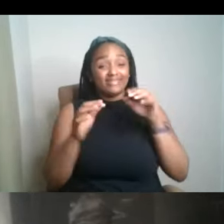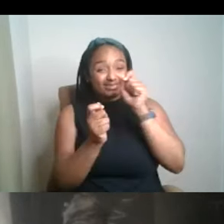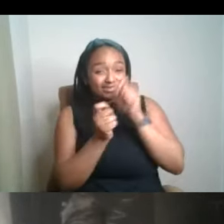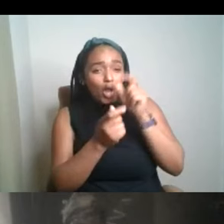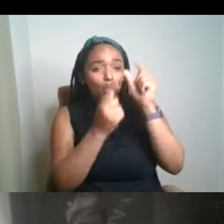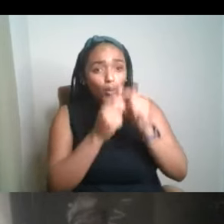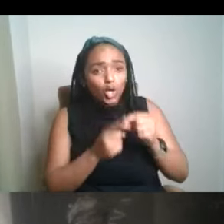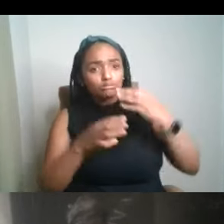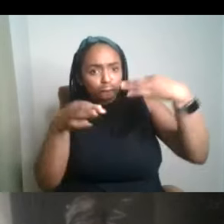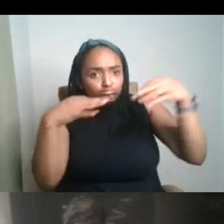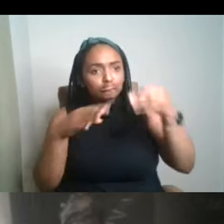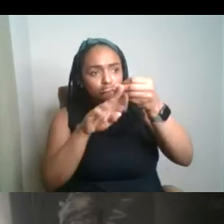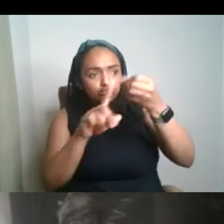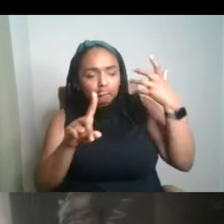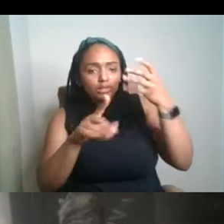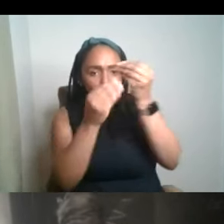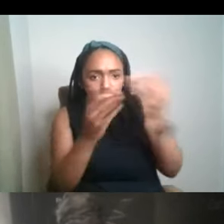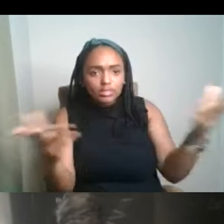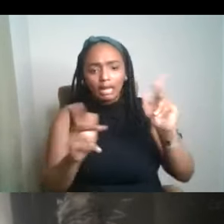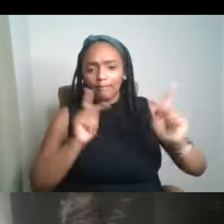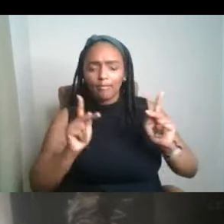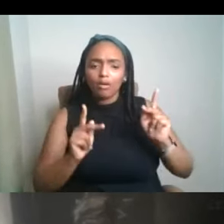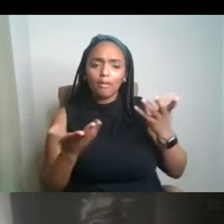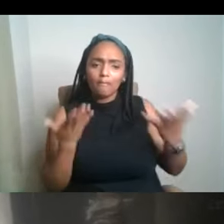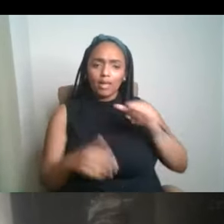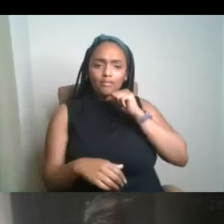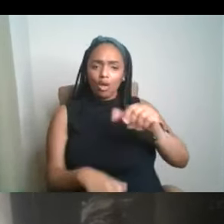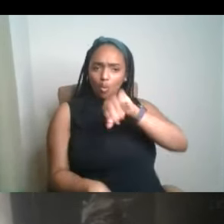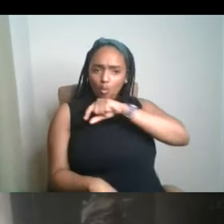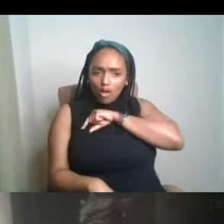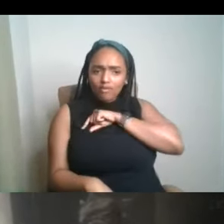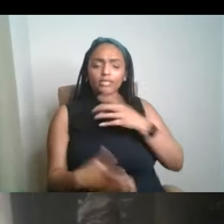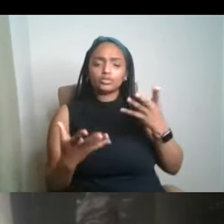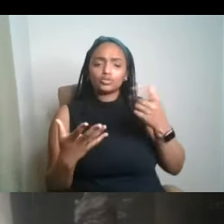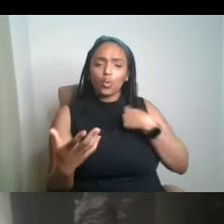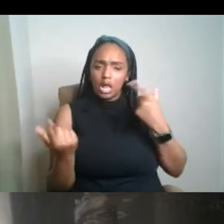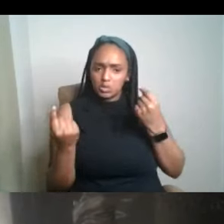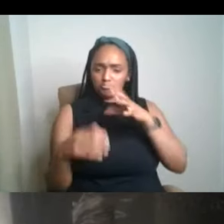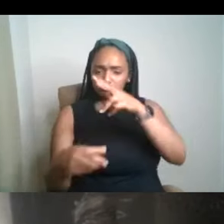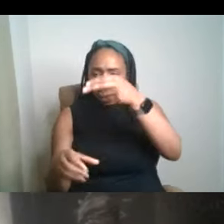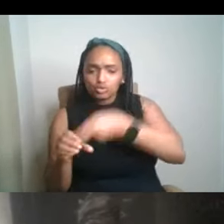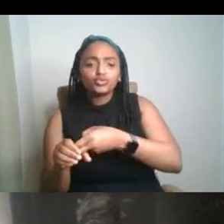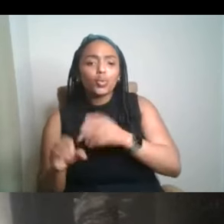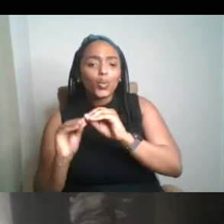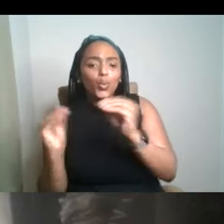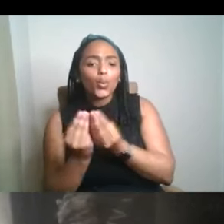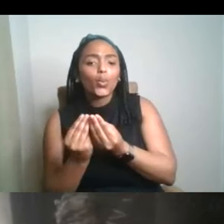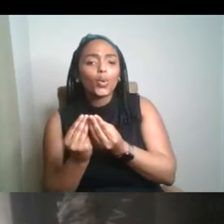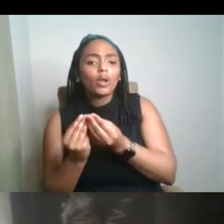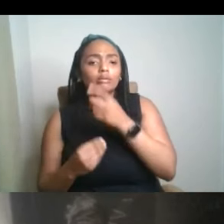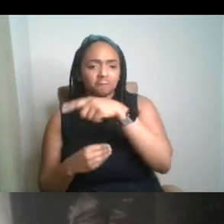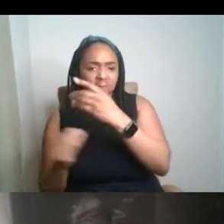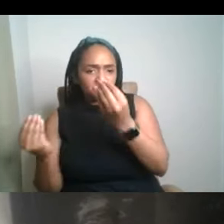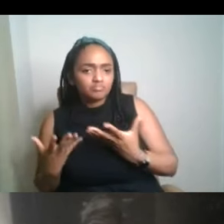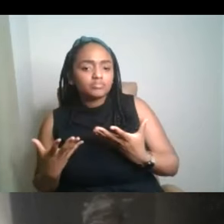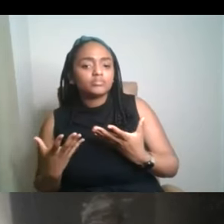years. So I don't know if I'm really qualified. So I ended up joining his organization. And one thing he said to me is that never let your outside atmosphere determine